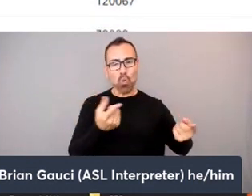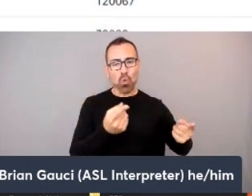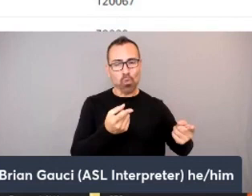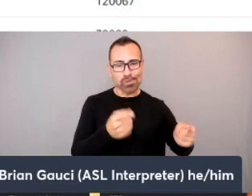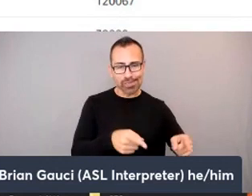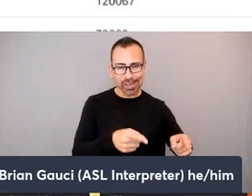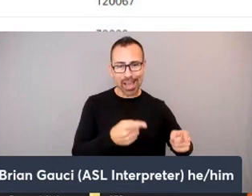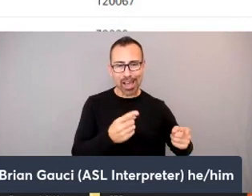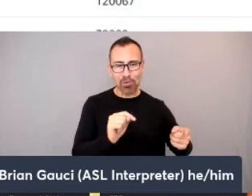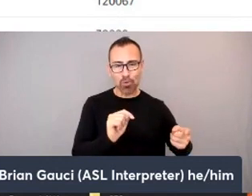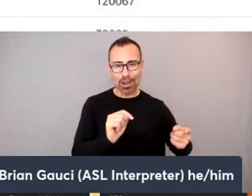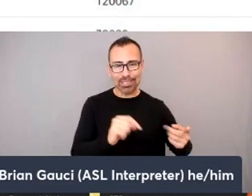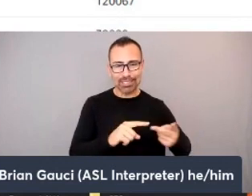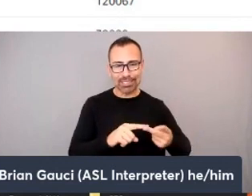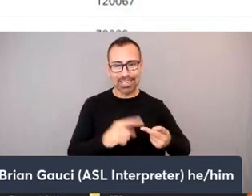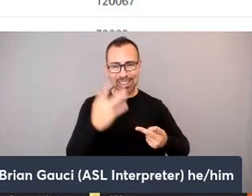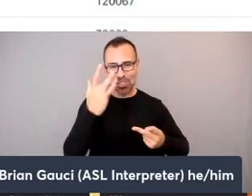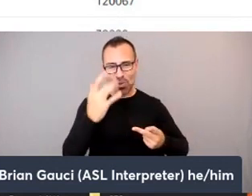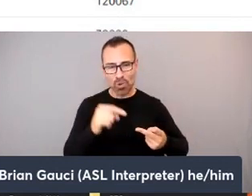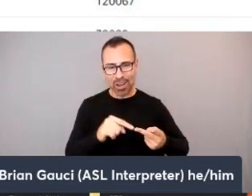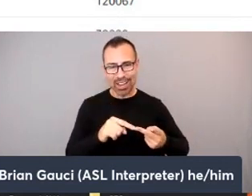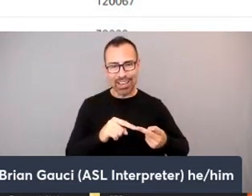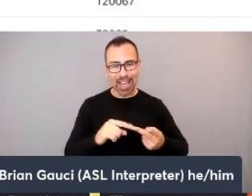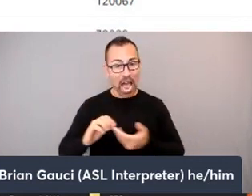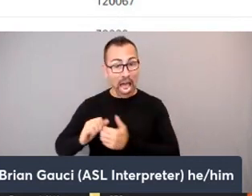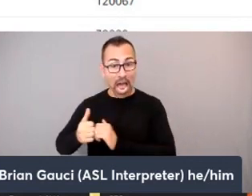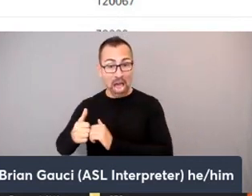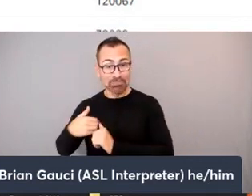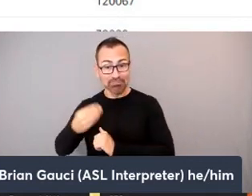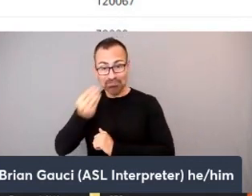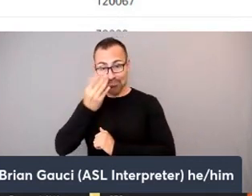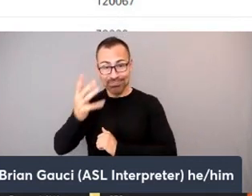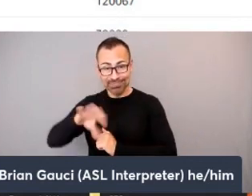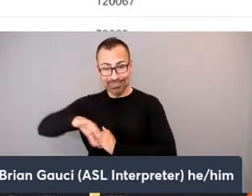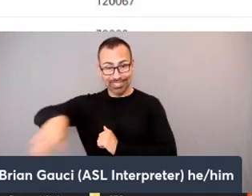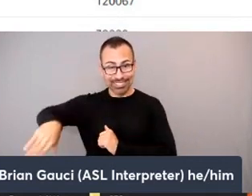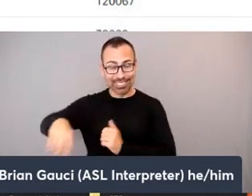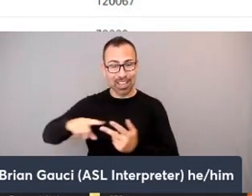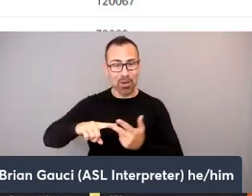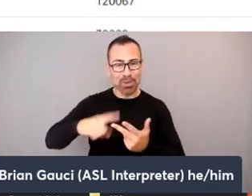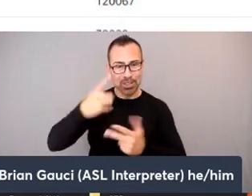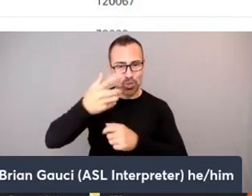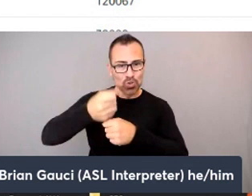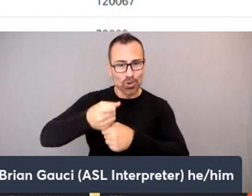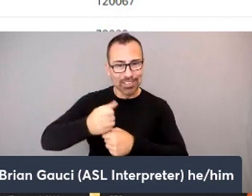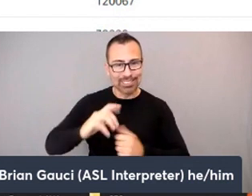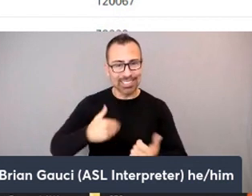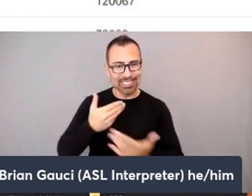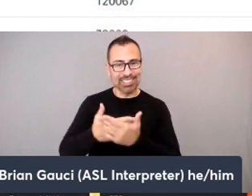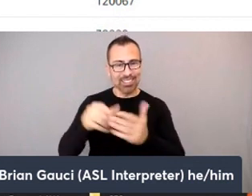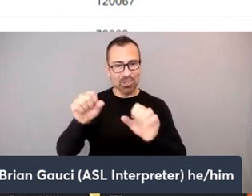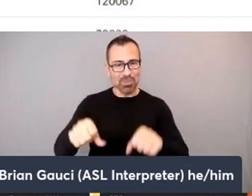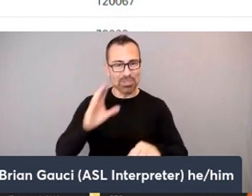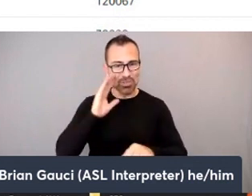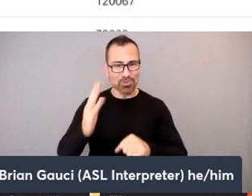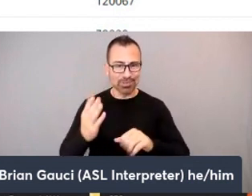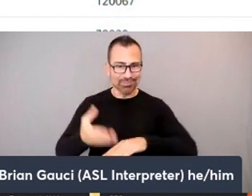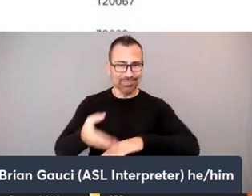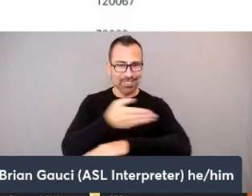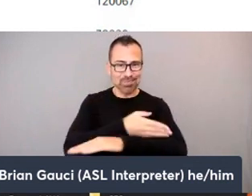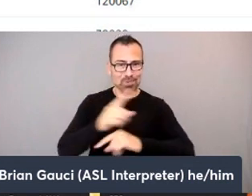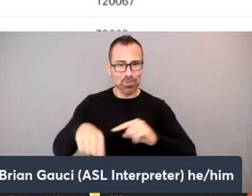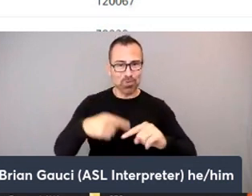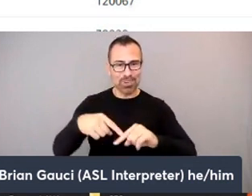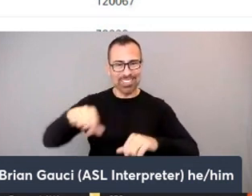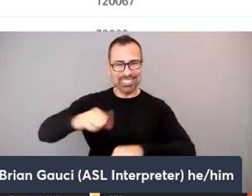And also just trust that deliverability is just going to get better when you enable Virtual Deliverability Manager.